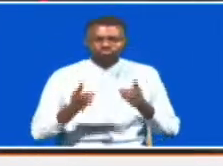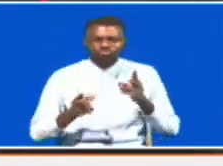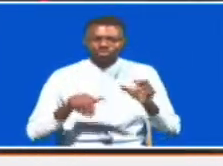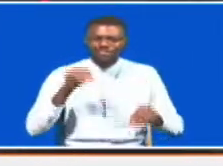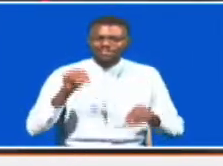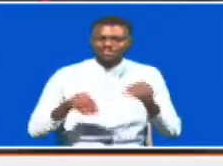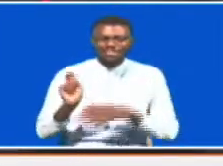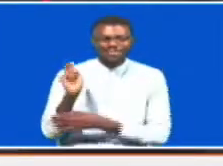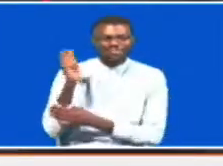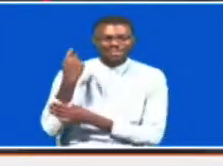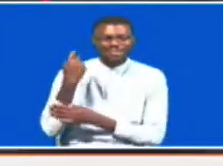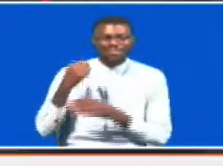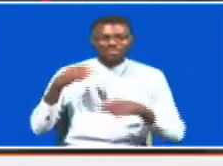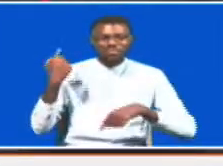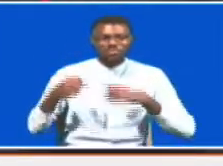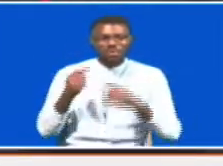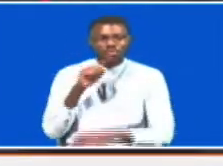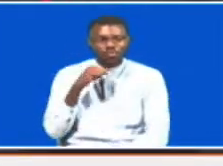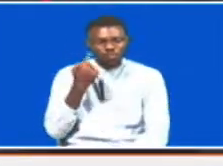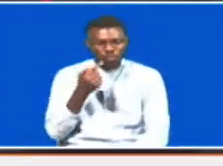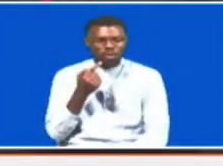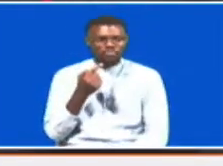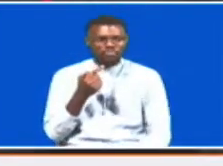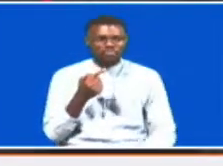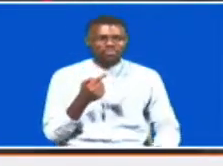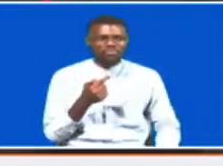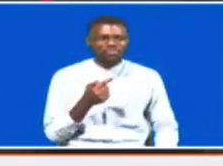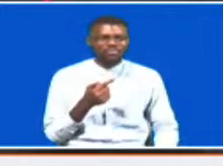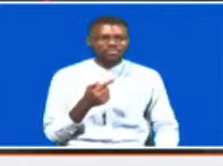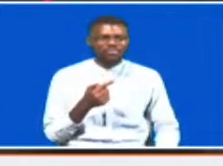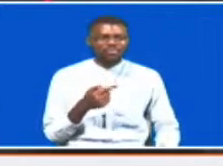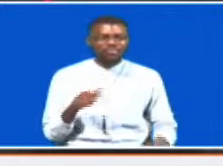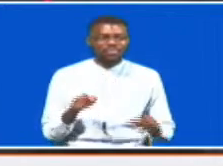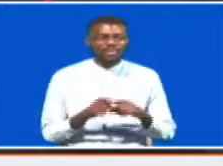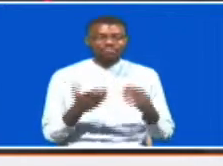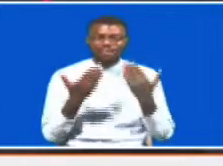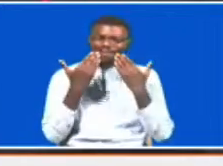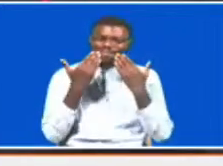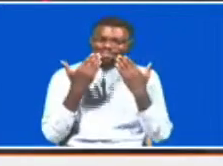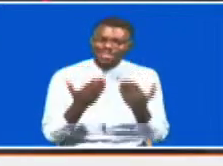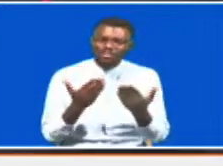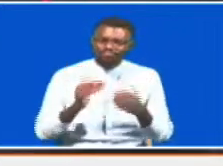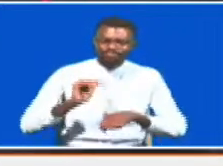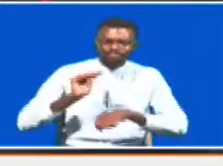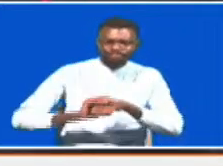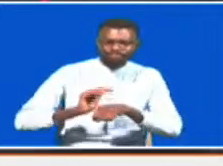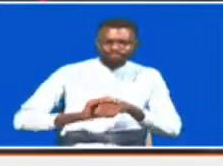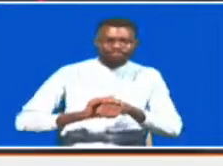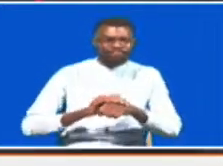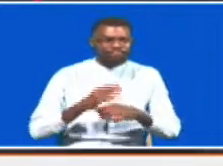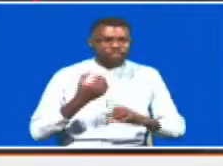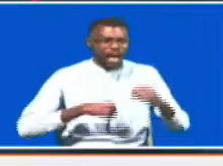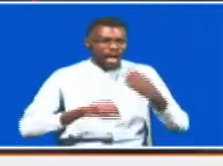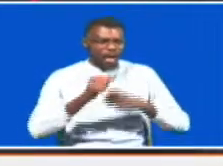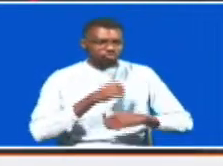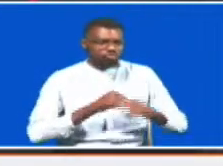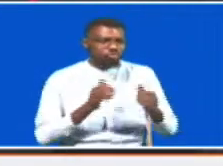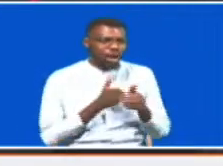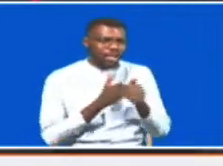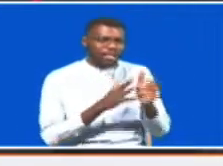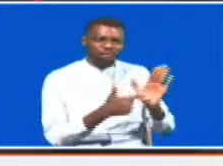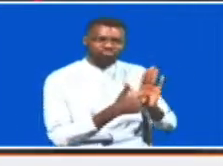elections. And appreciate the goodwill demonstrated by these two leaders.